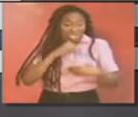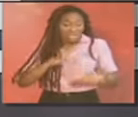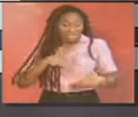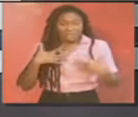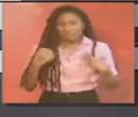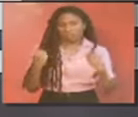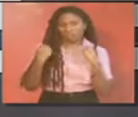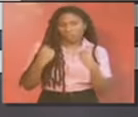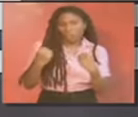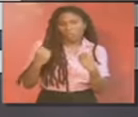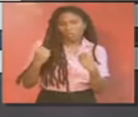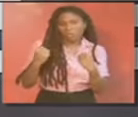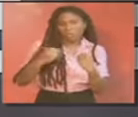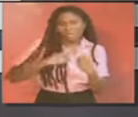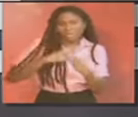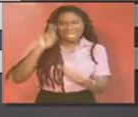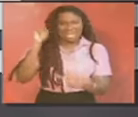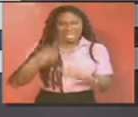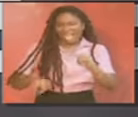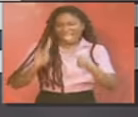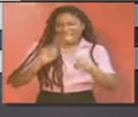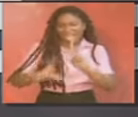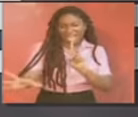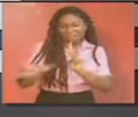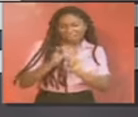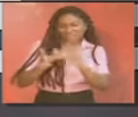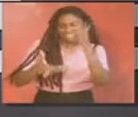thinking that we cannot contract it.